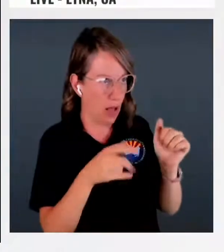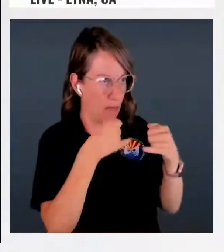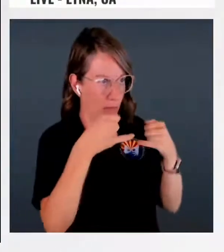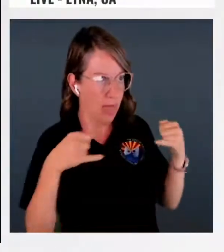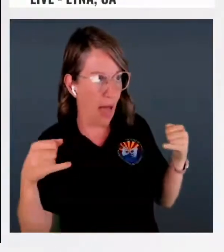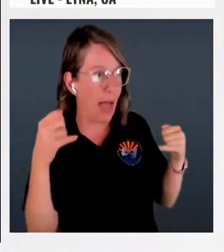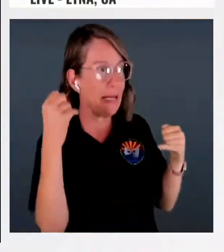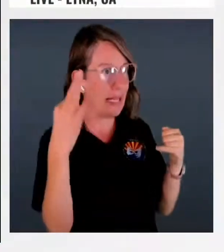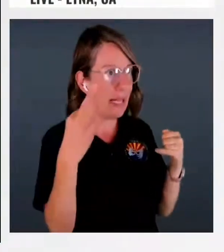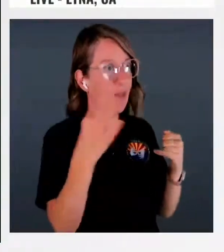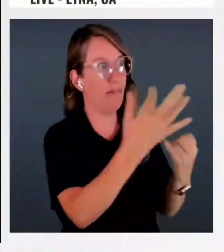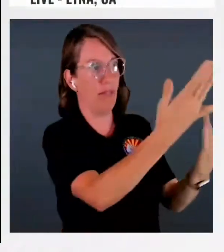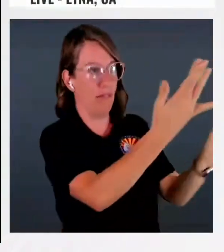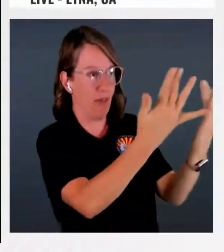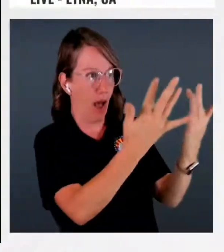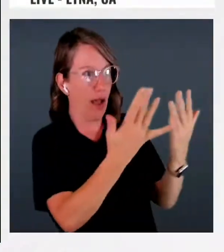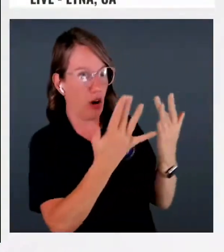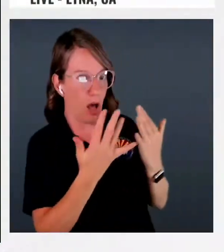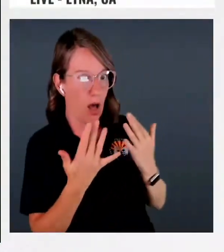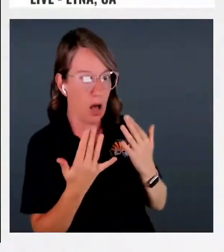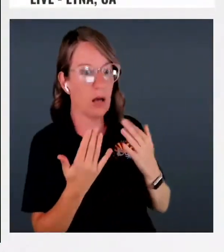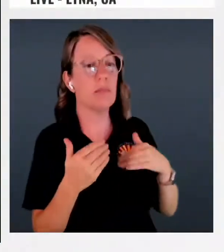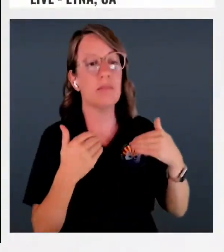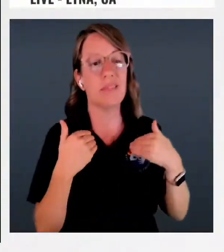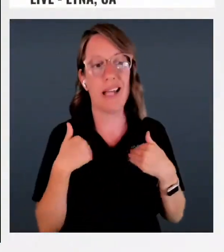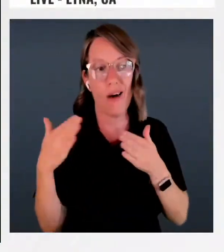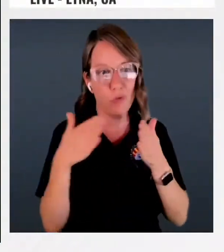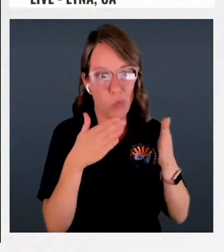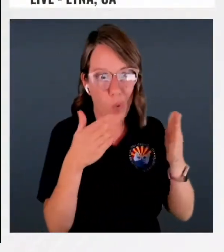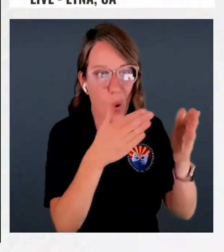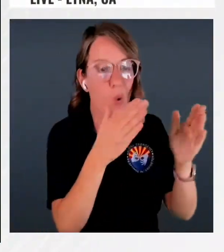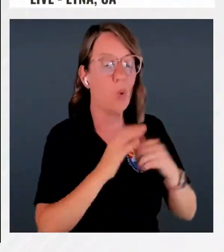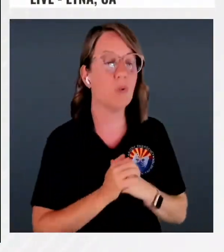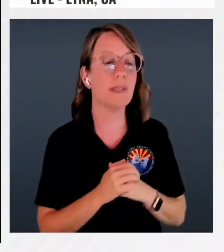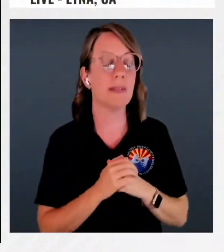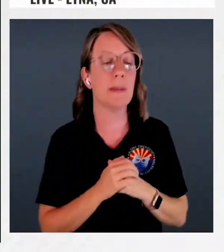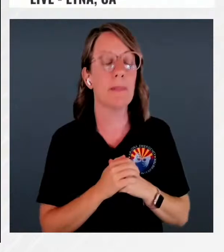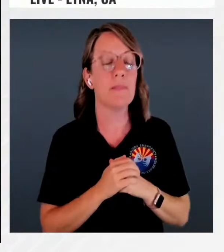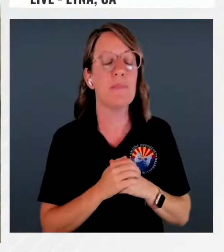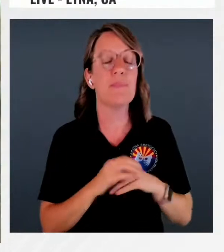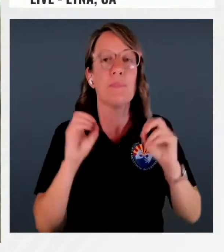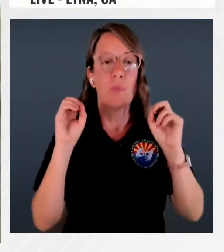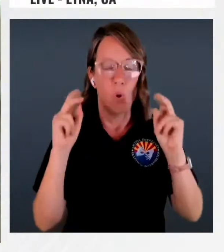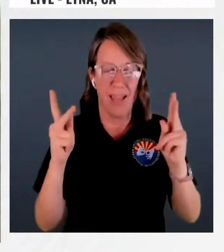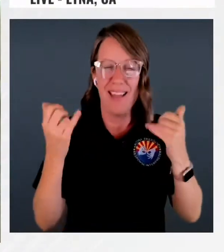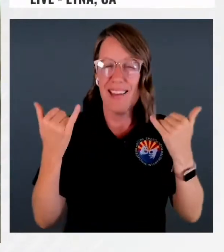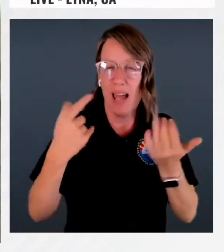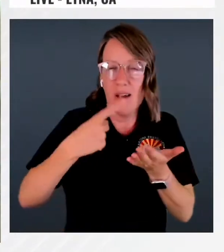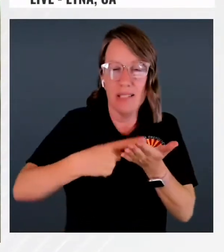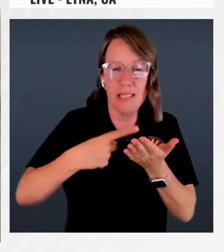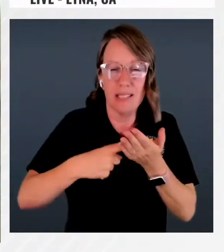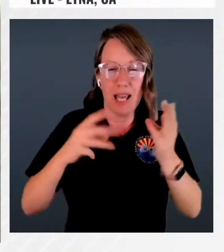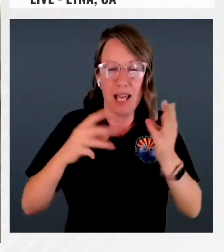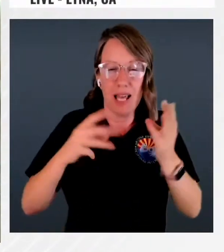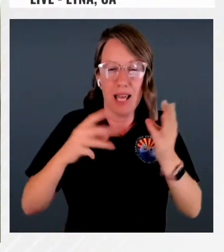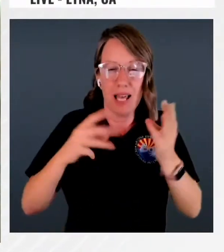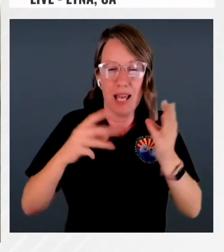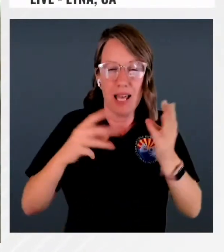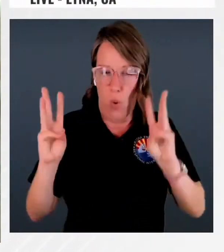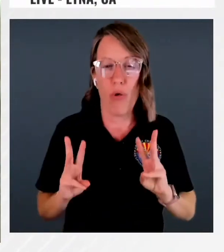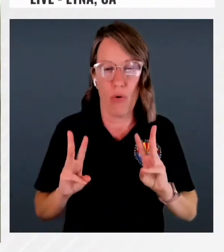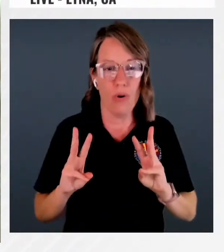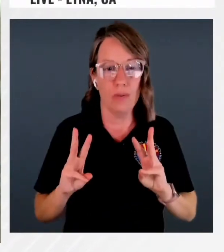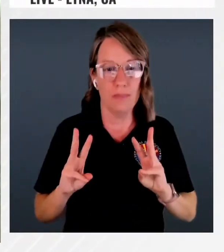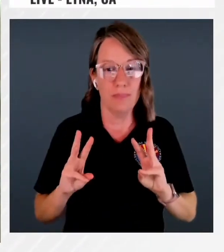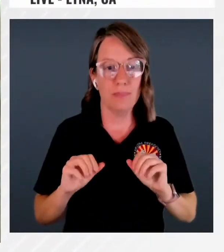So let's talk about fire weather. Let's talk about the last few days and the conditions of the fire. So we've had red flag warnings